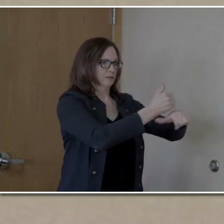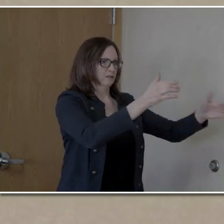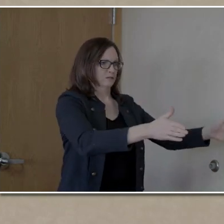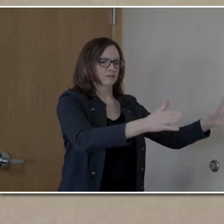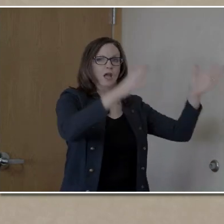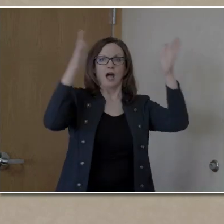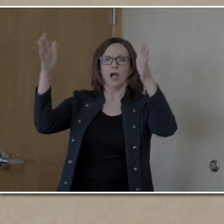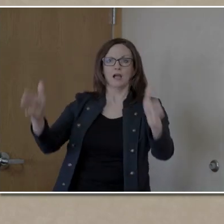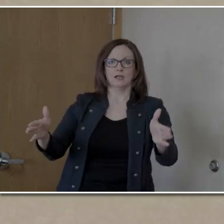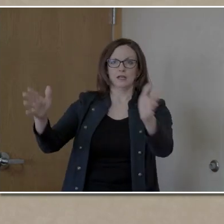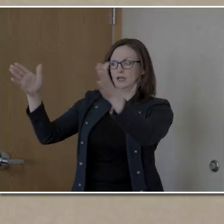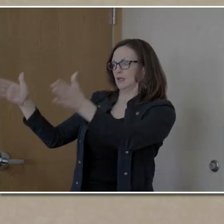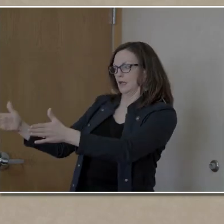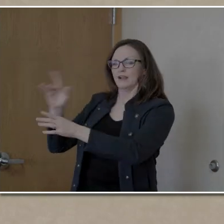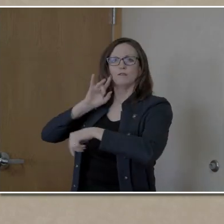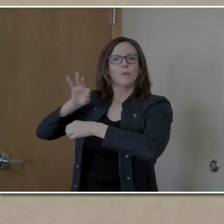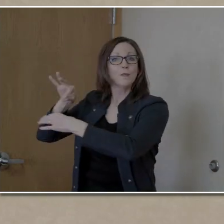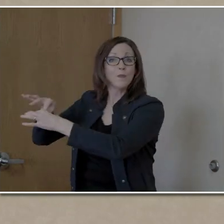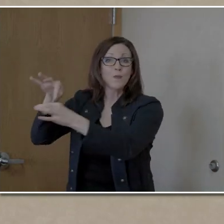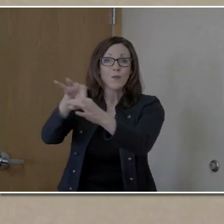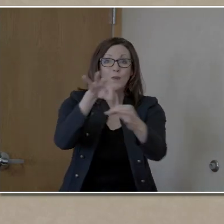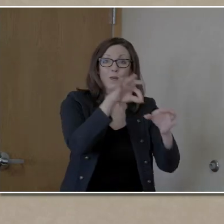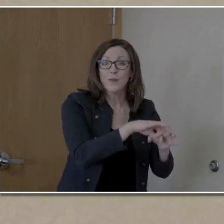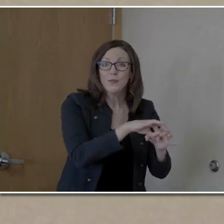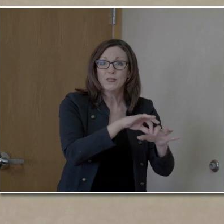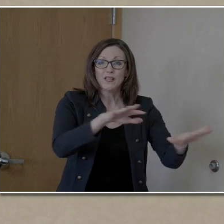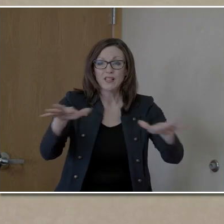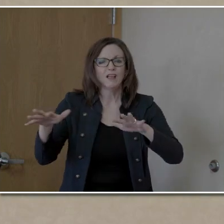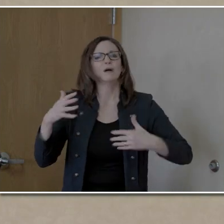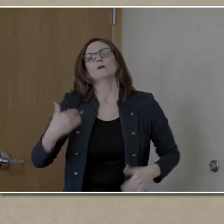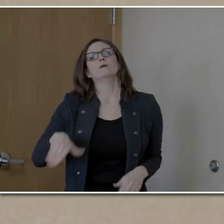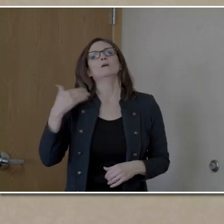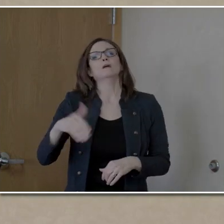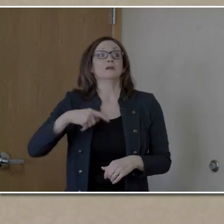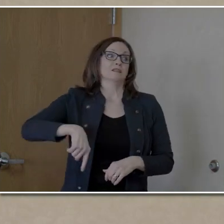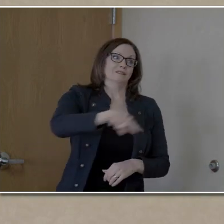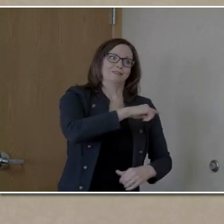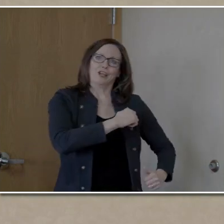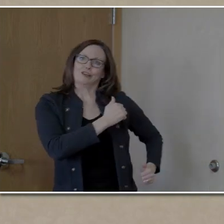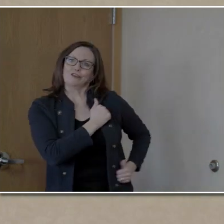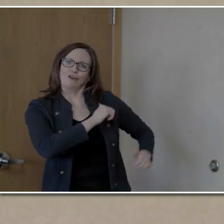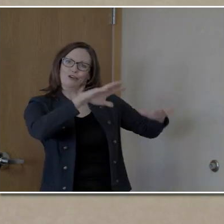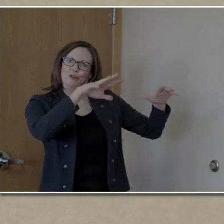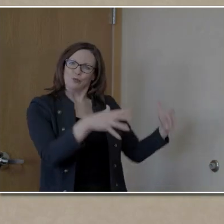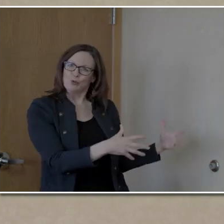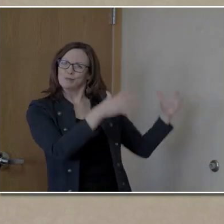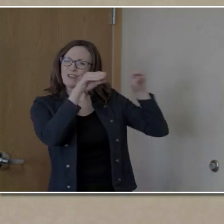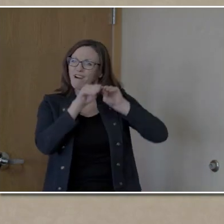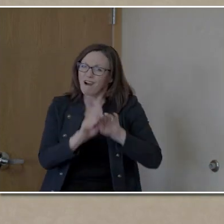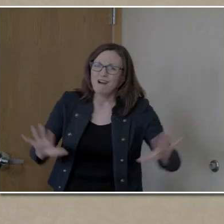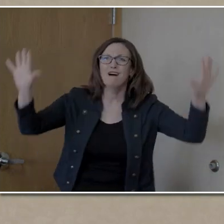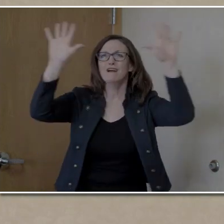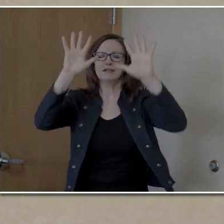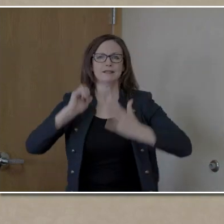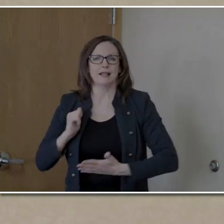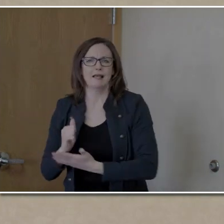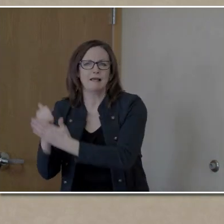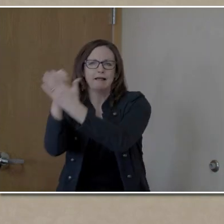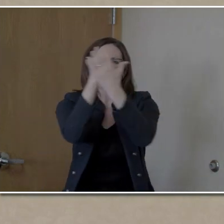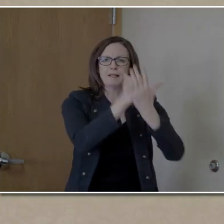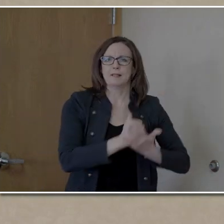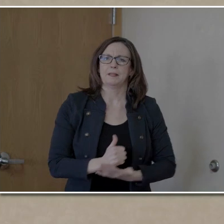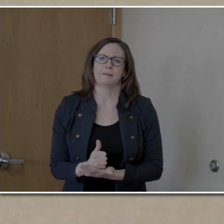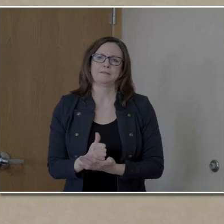Elections Commission with holding the election in the safest possible manner. In March, we sent a team of 6 medics to a senior